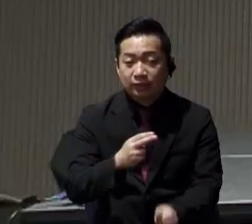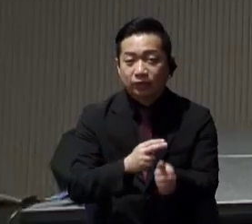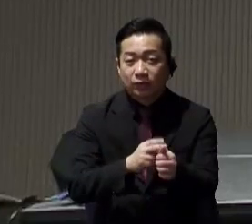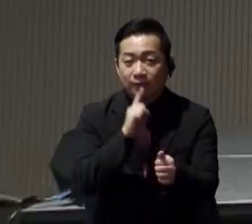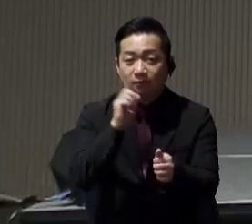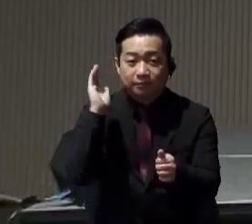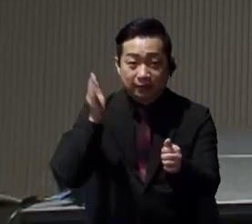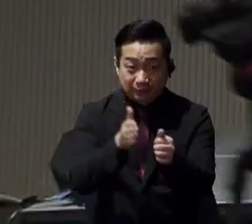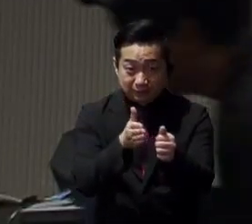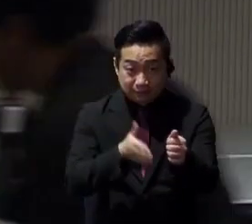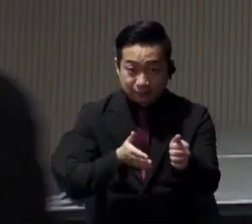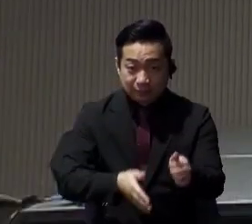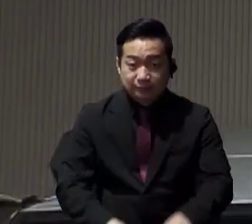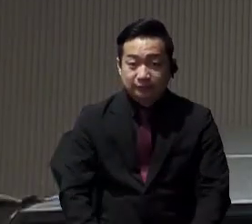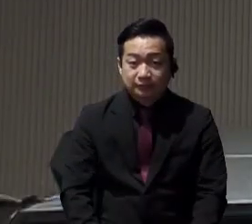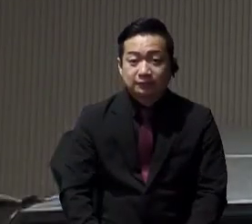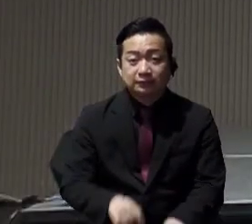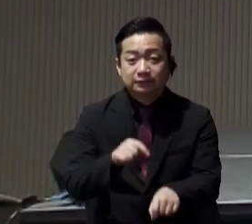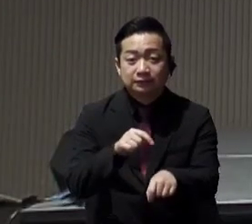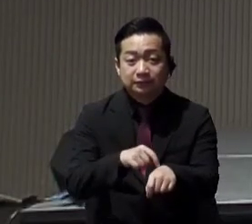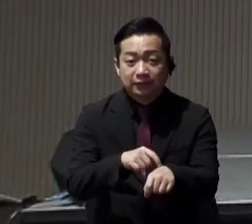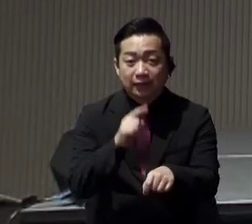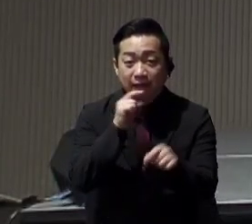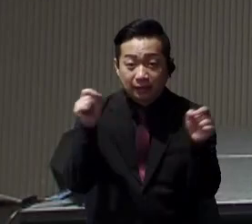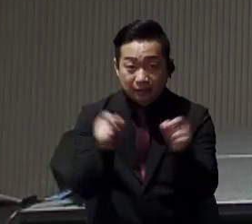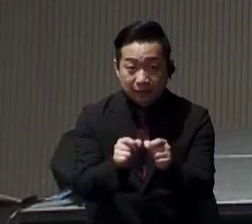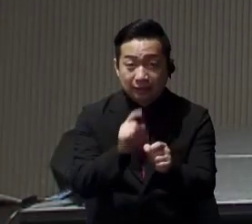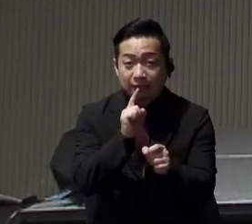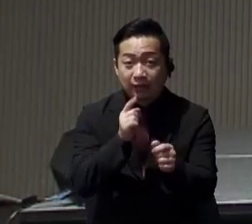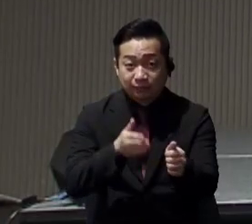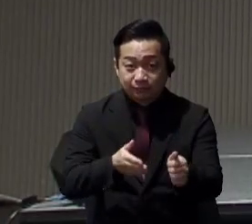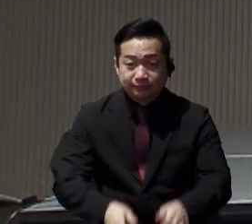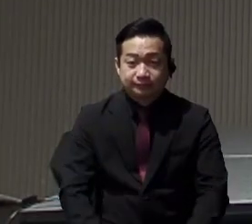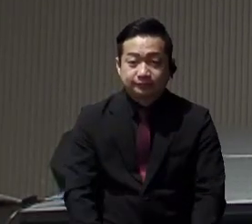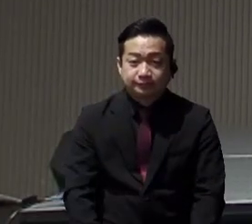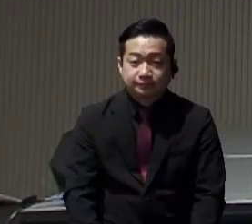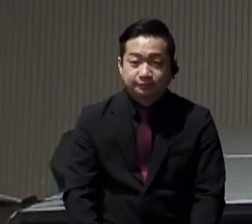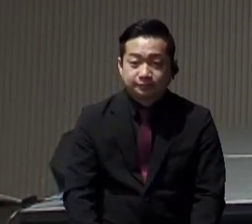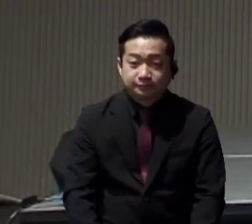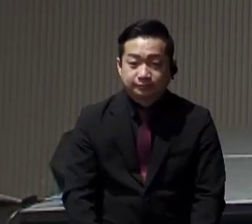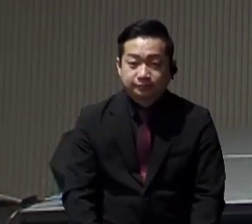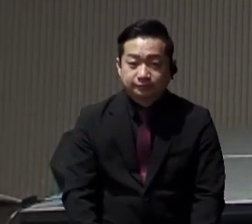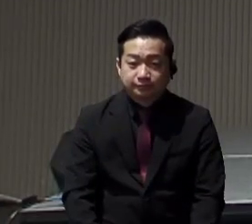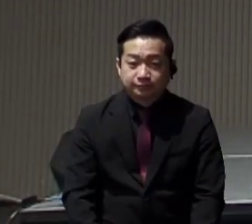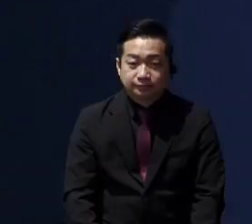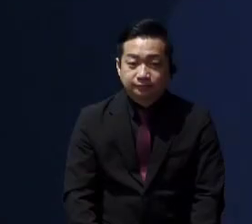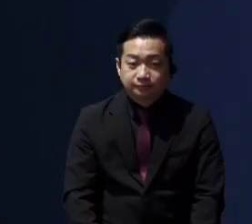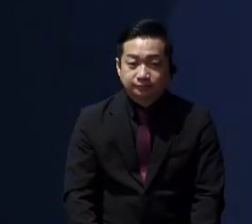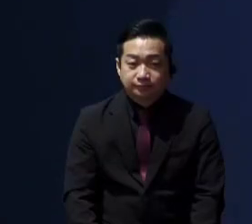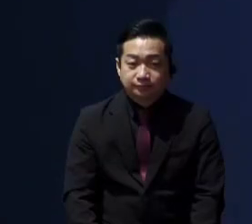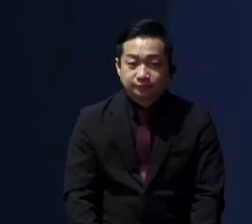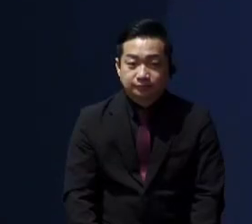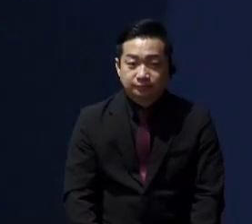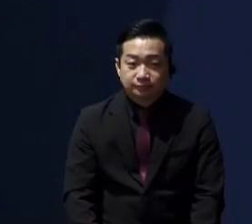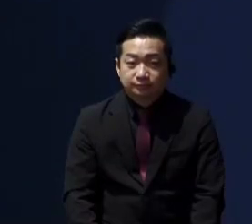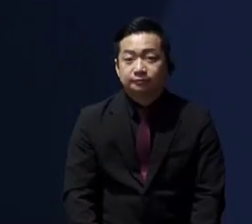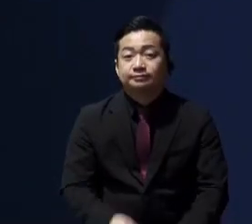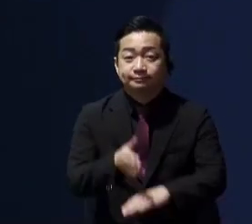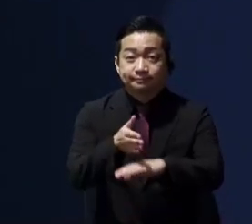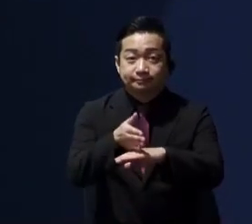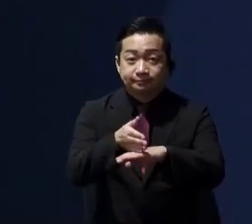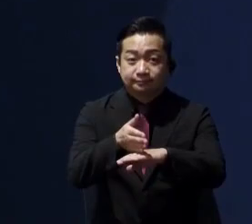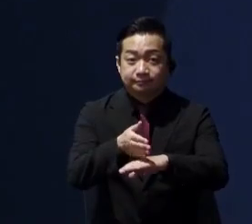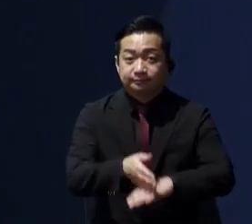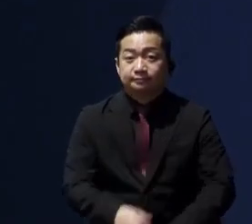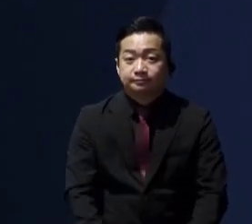for this session and your remarks or your comments. Okay, thank you, Professor Shin. Thank you,